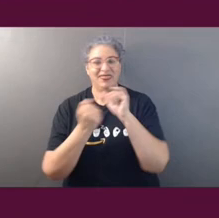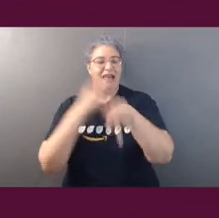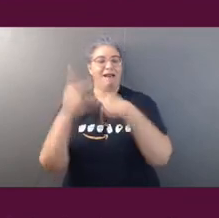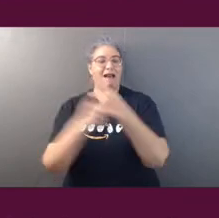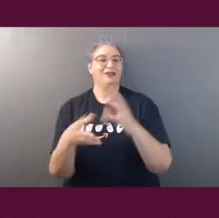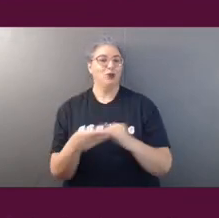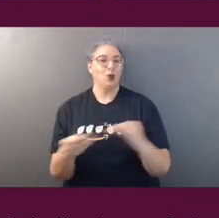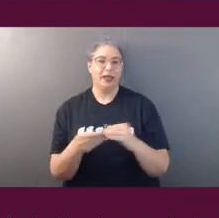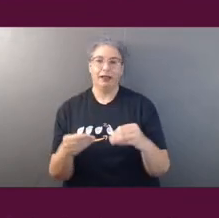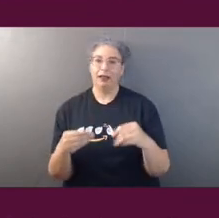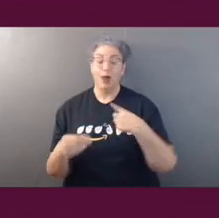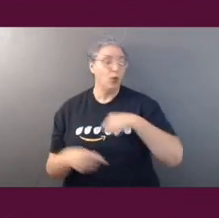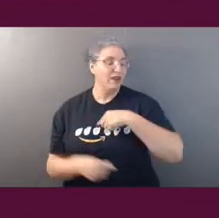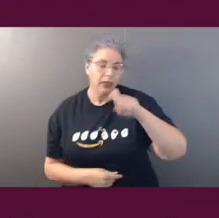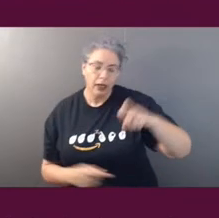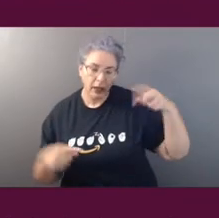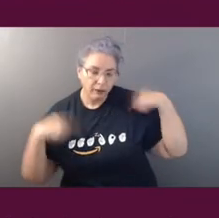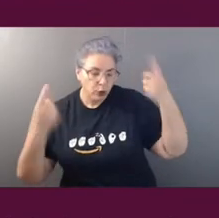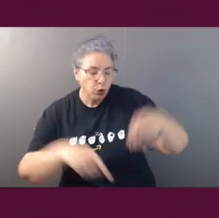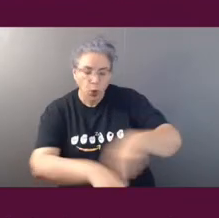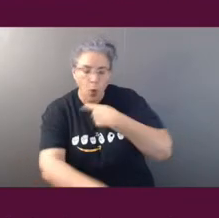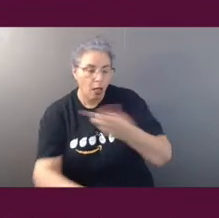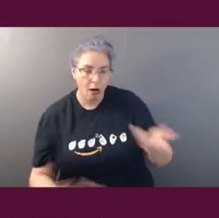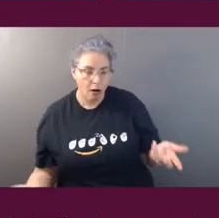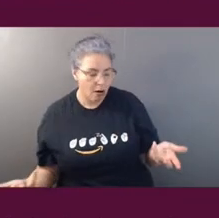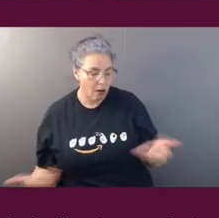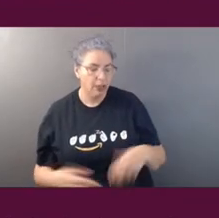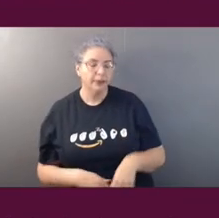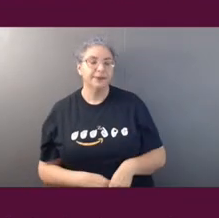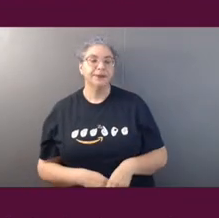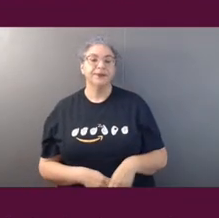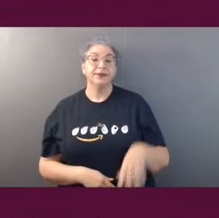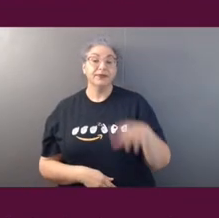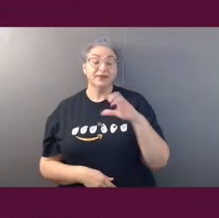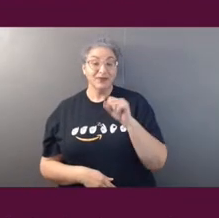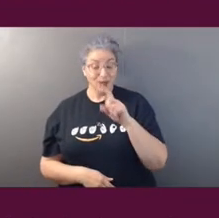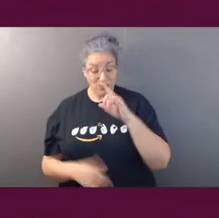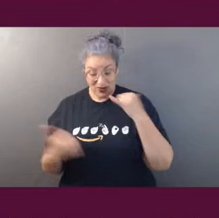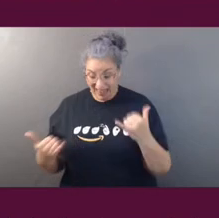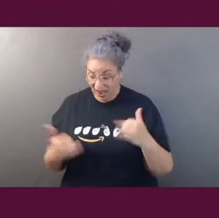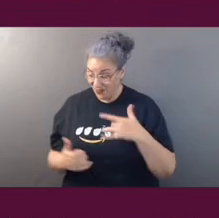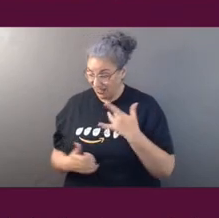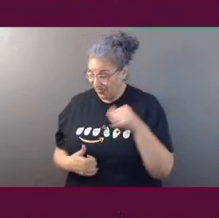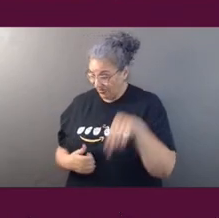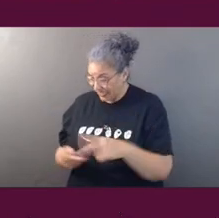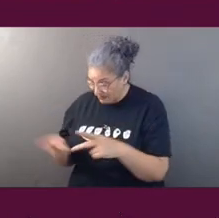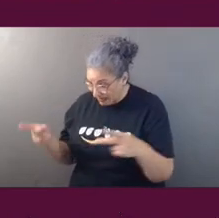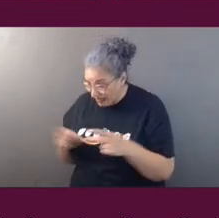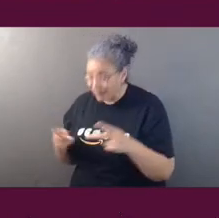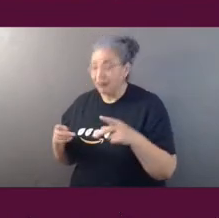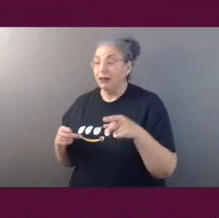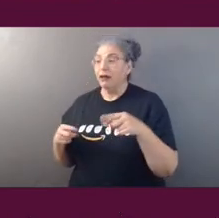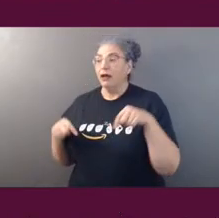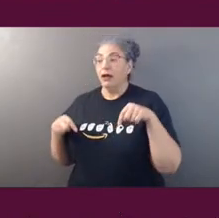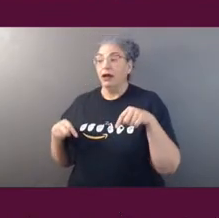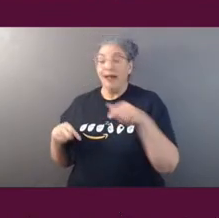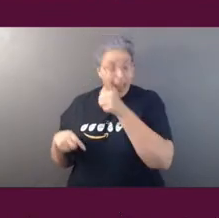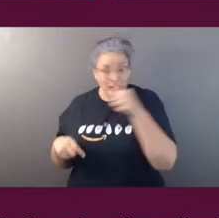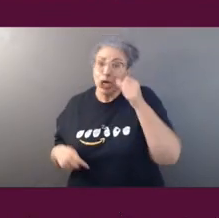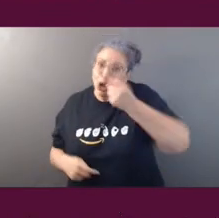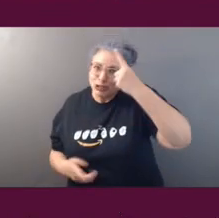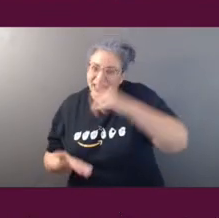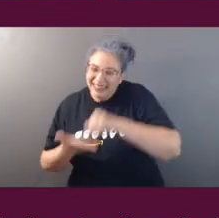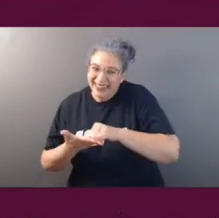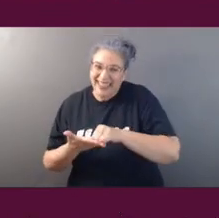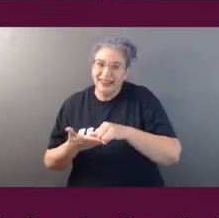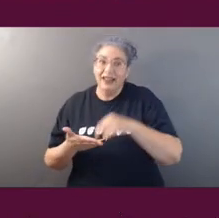that has been needed for so long. And so to be at a place that understands that and that is doing the